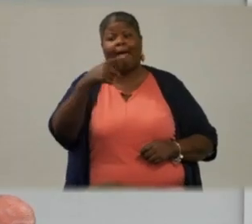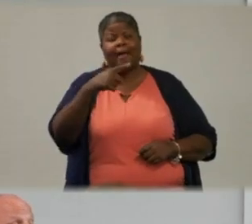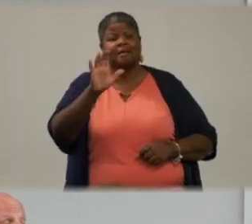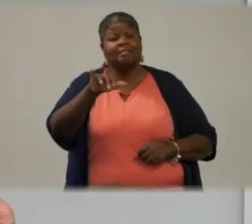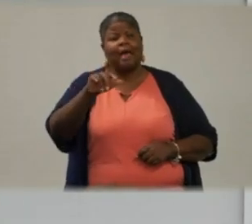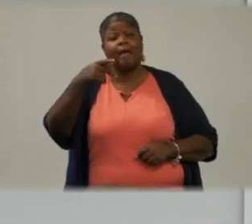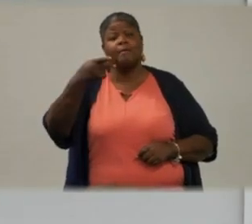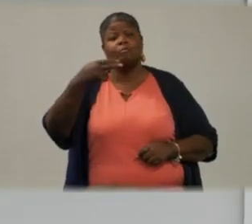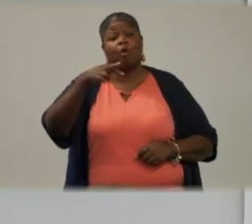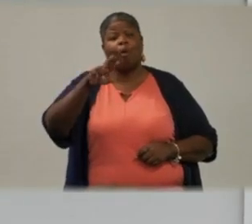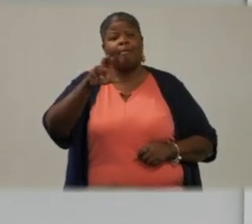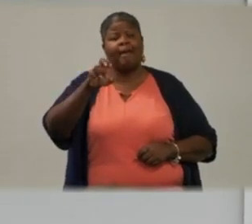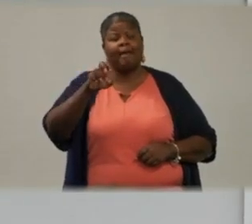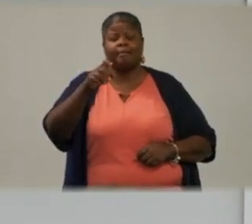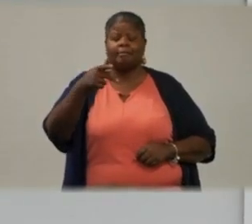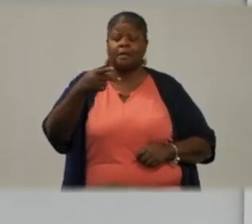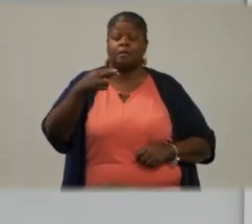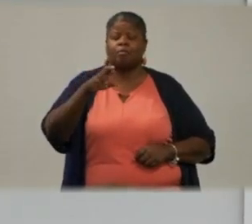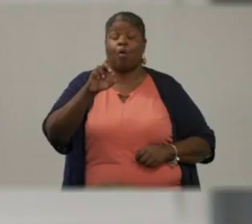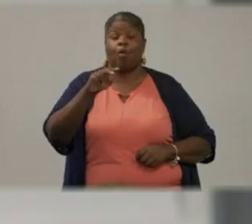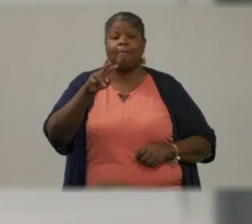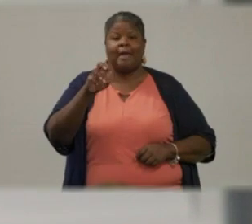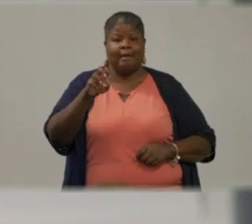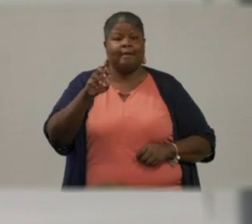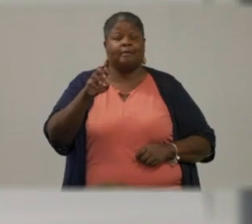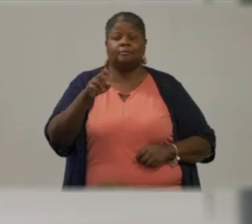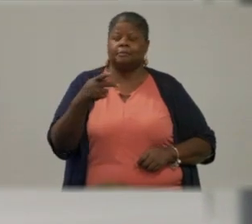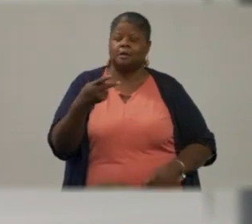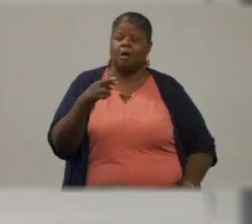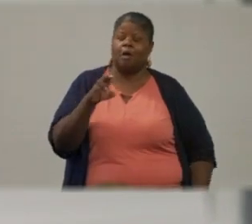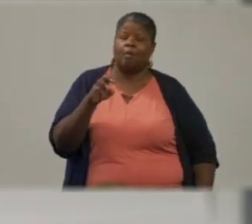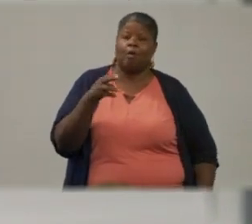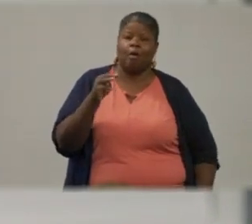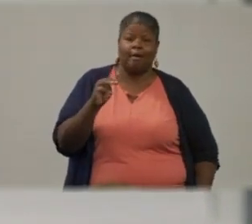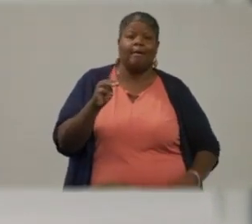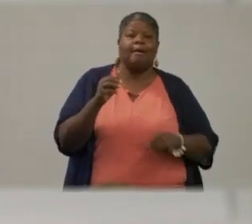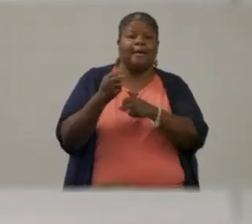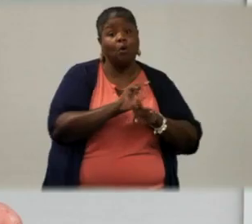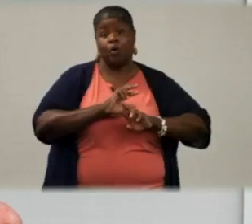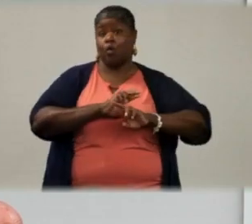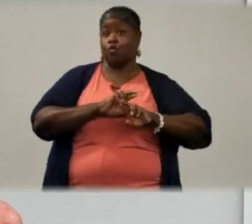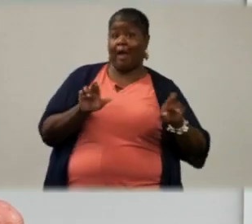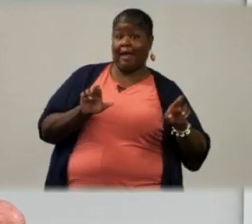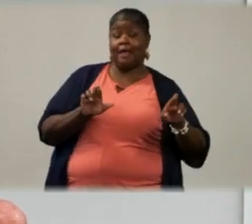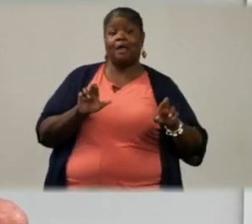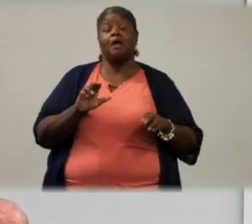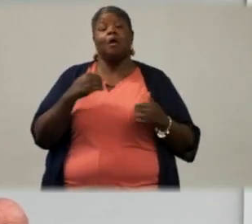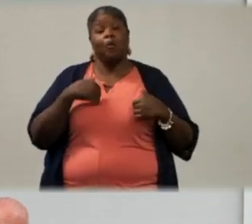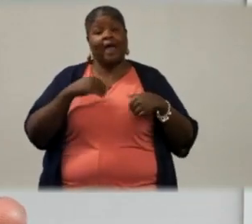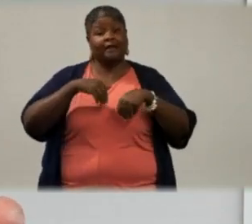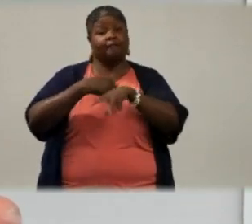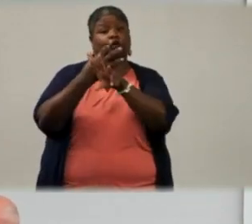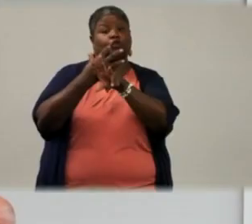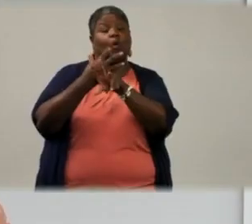When the propane tanks were exploding, did you guys have to enact an emergency plan, or kind of how did you deal with? We had a virtual